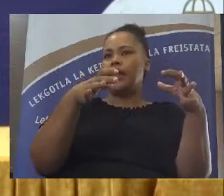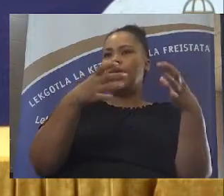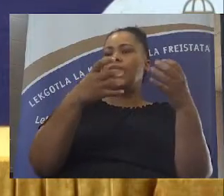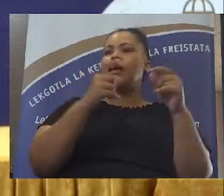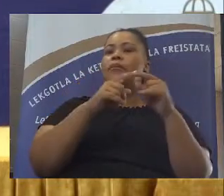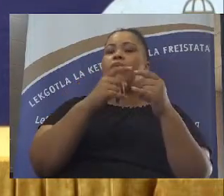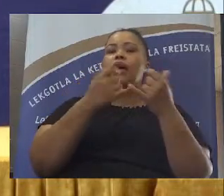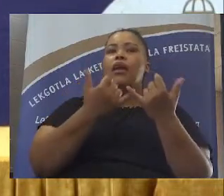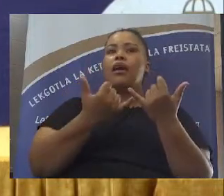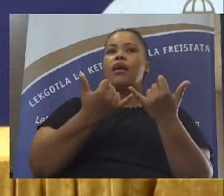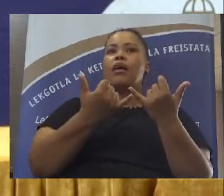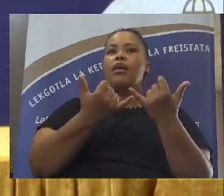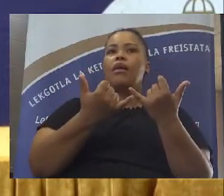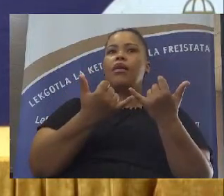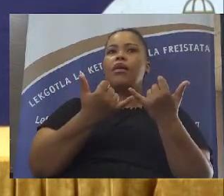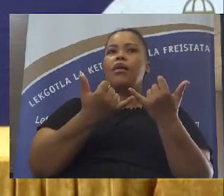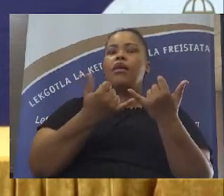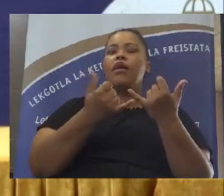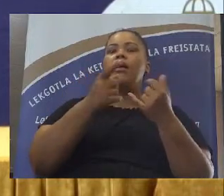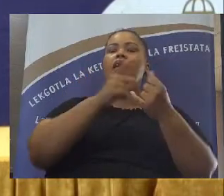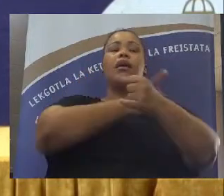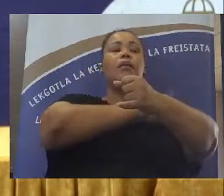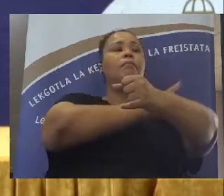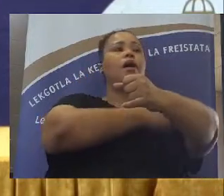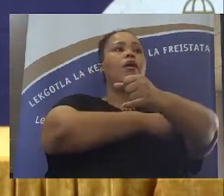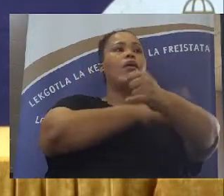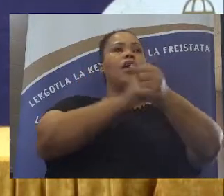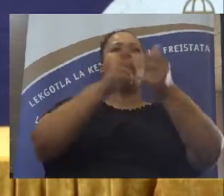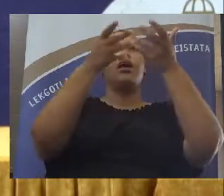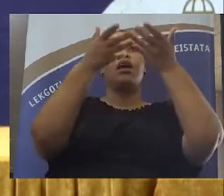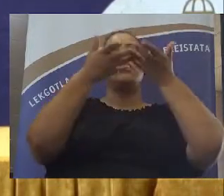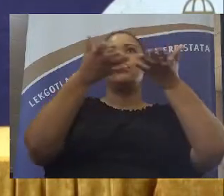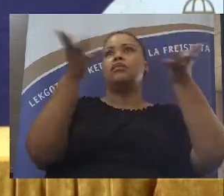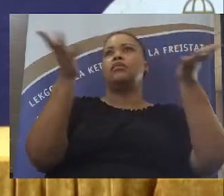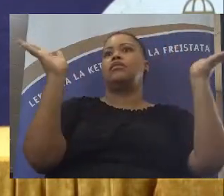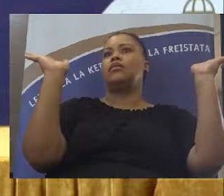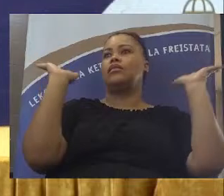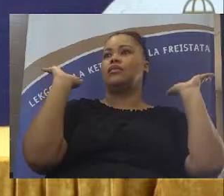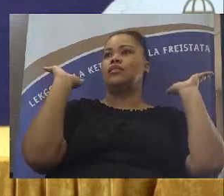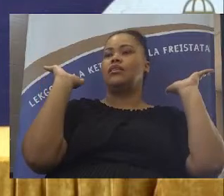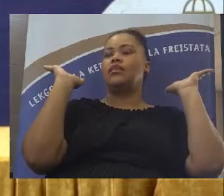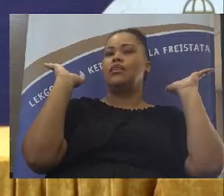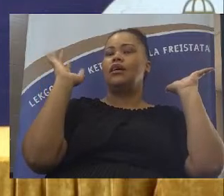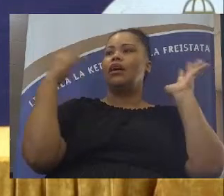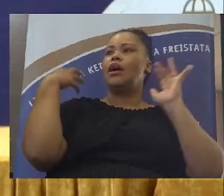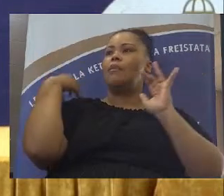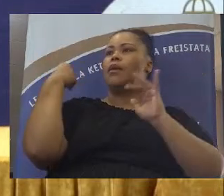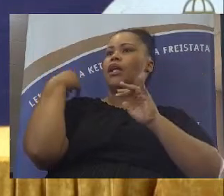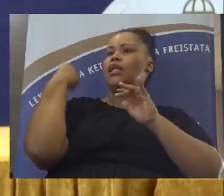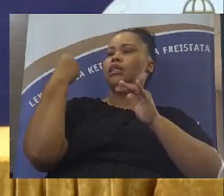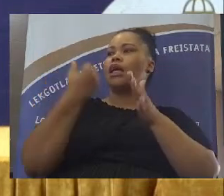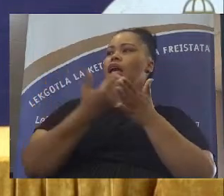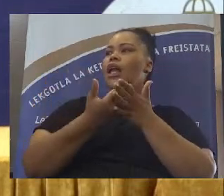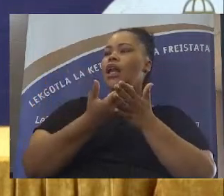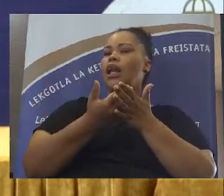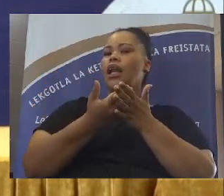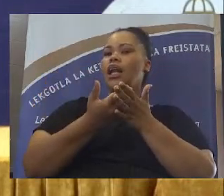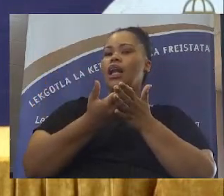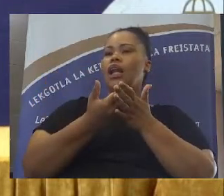moment, that power is so broad that it can even give the minister